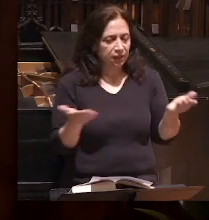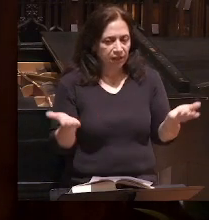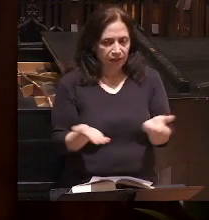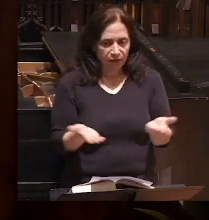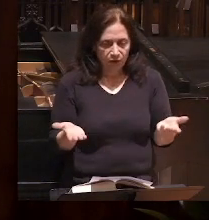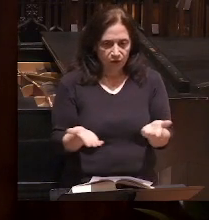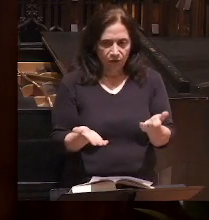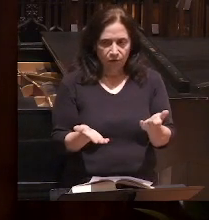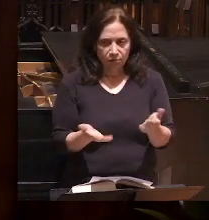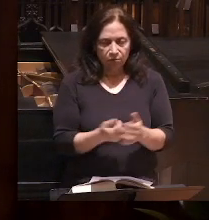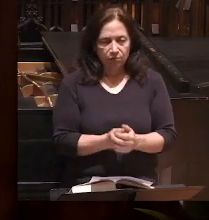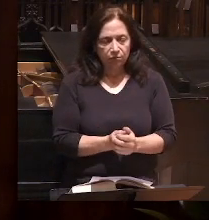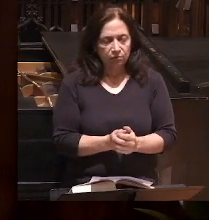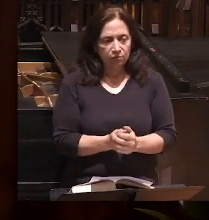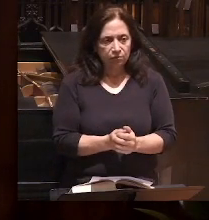here,